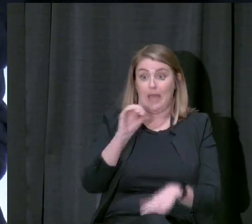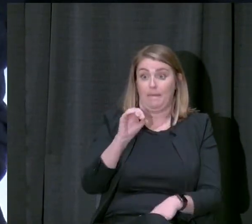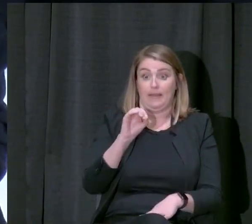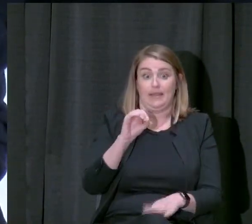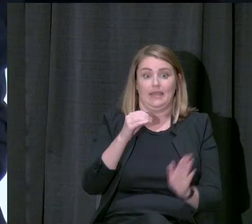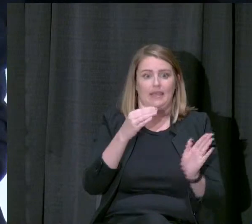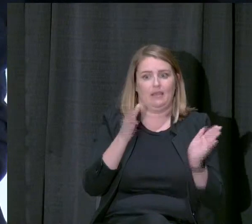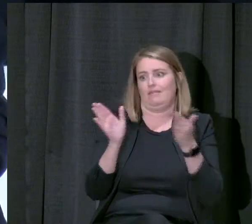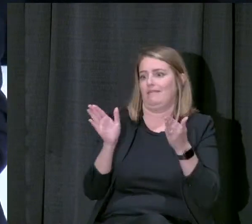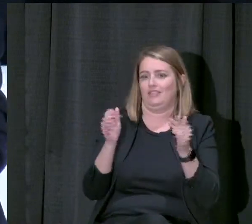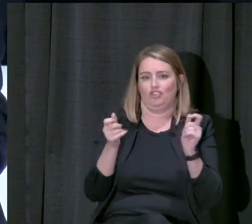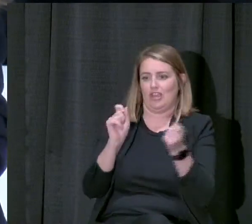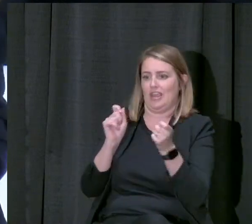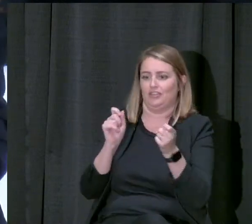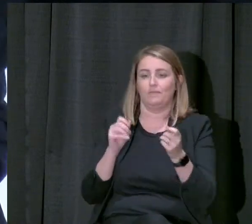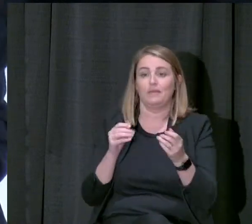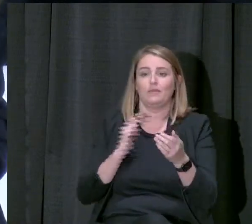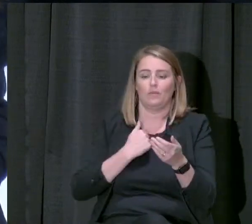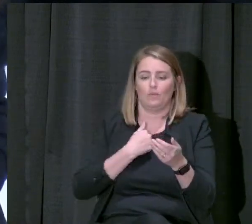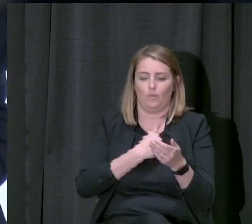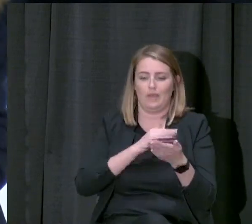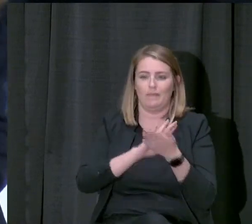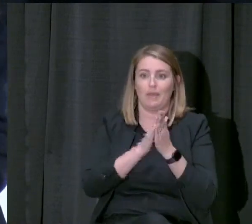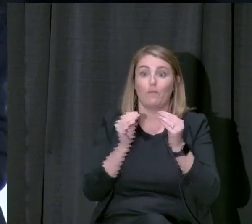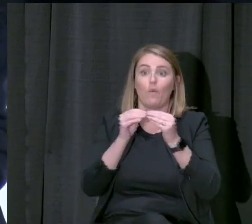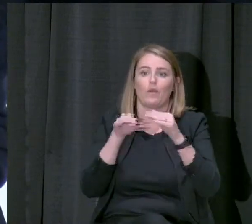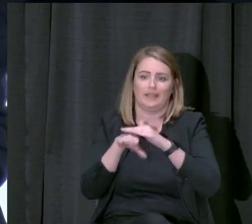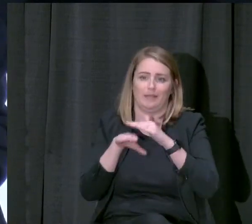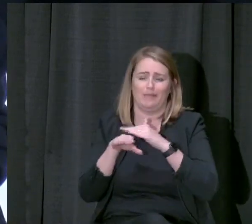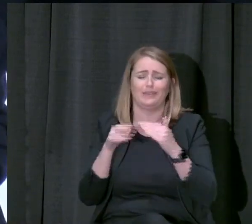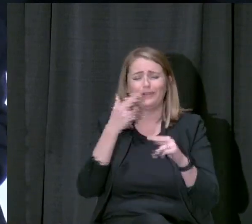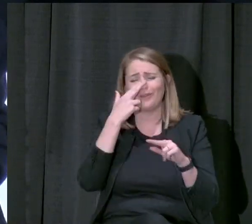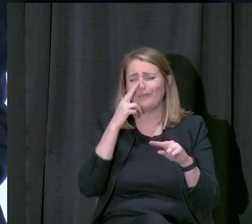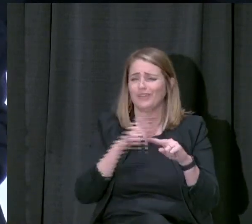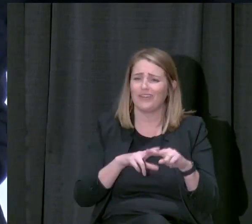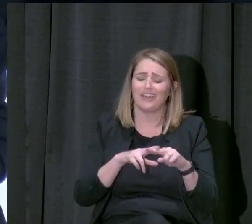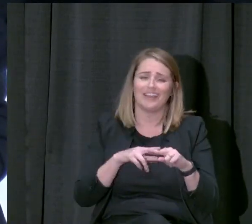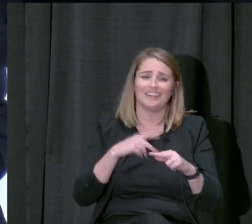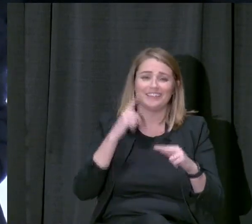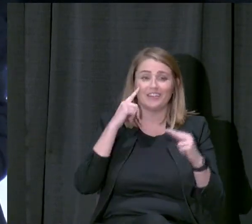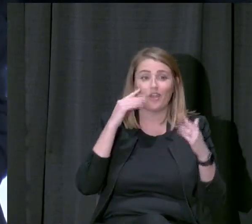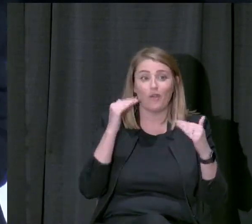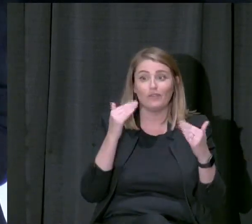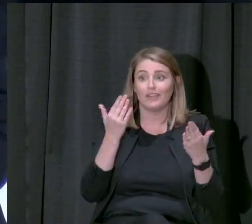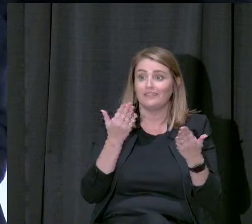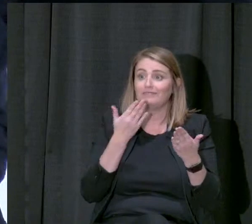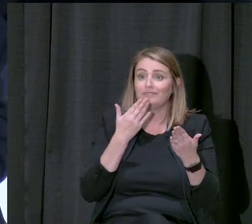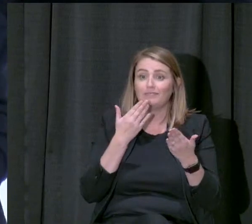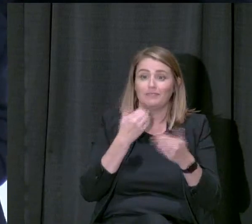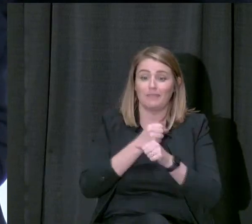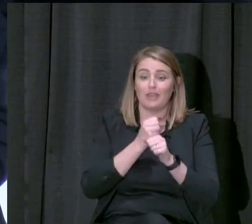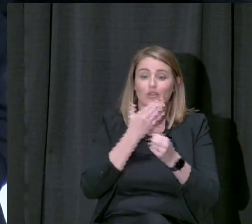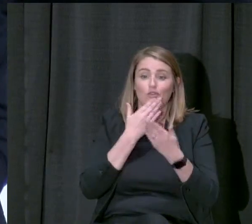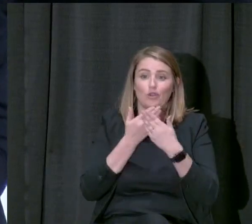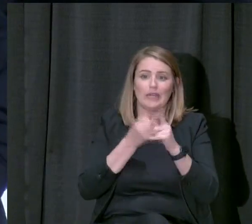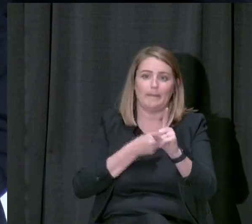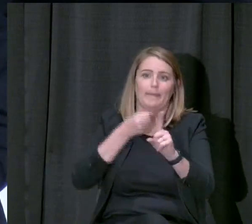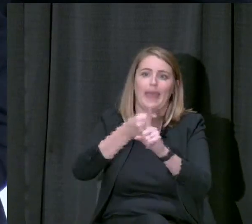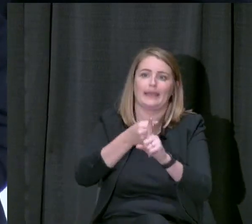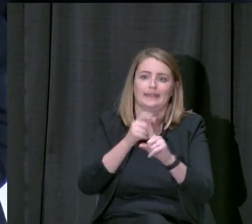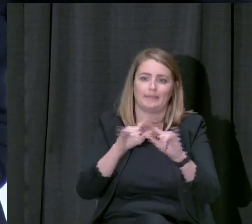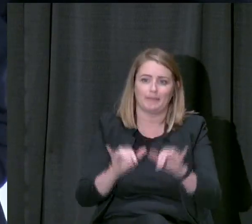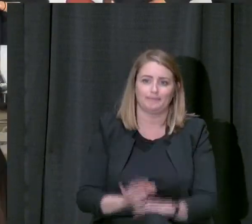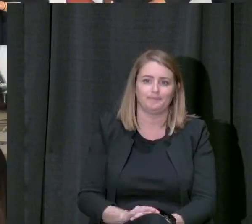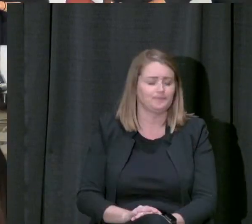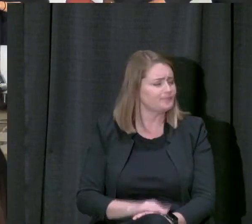more accessible. So it's been a real, just having so much fun and we're hopefully making good impact at the same time. So